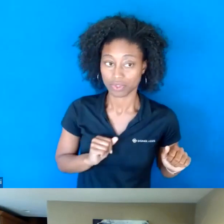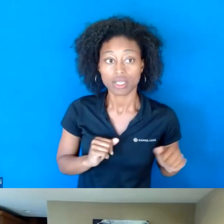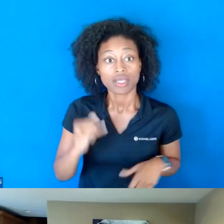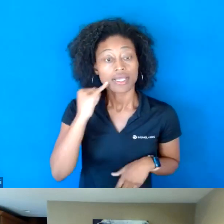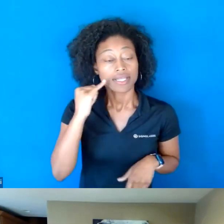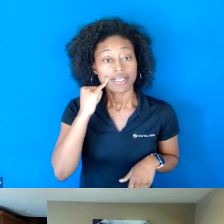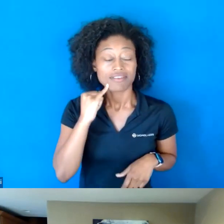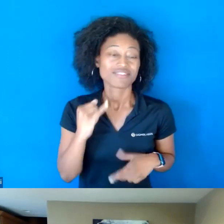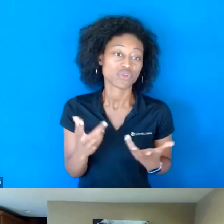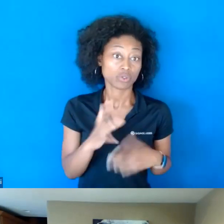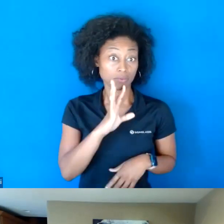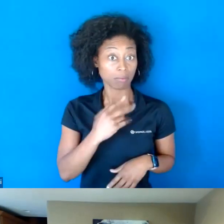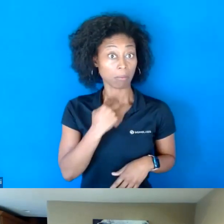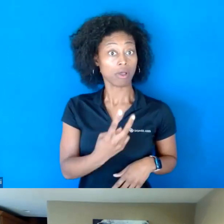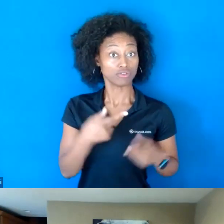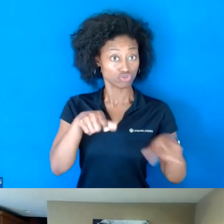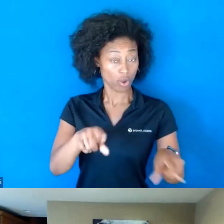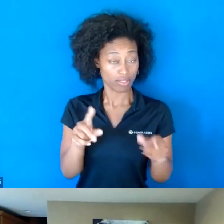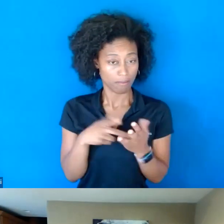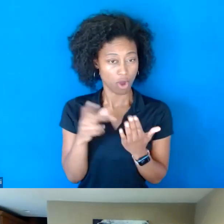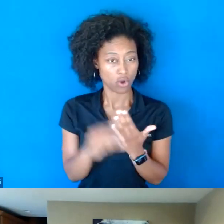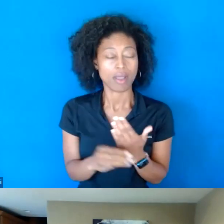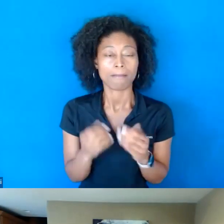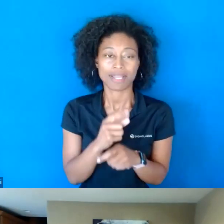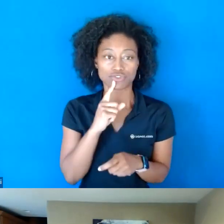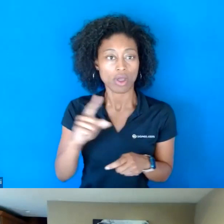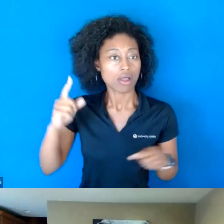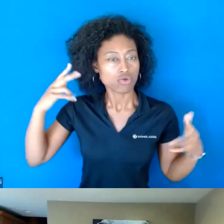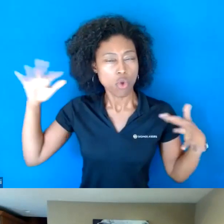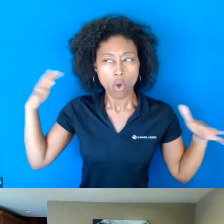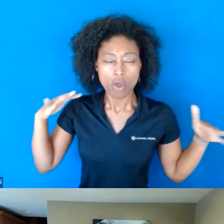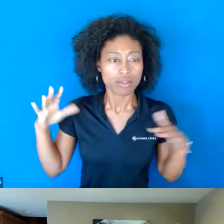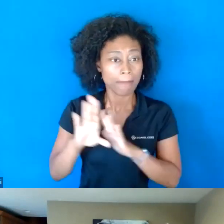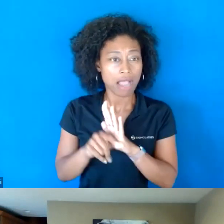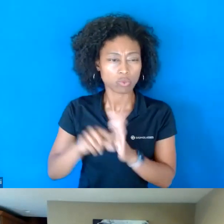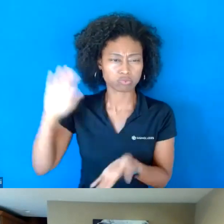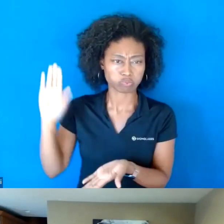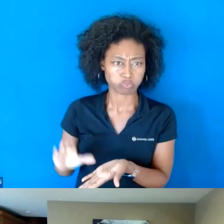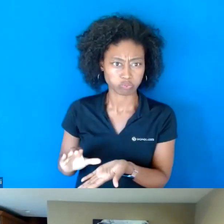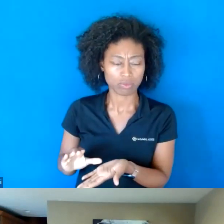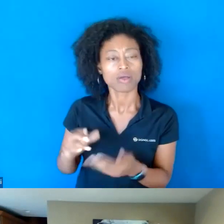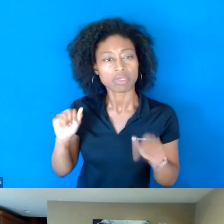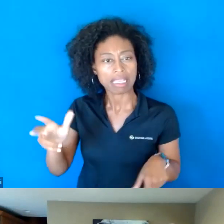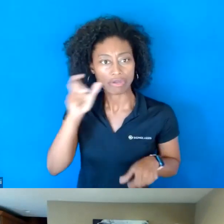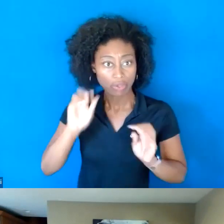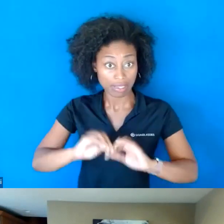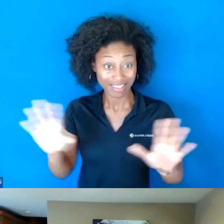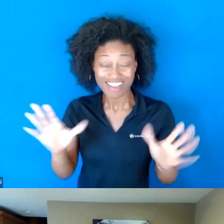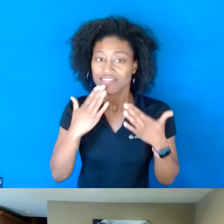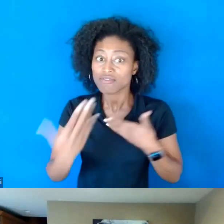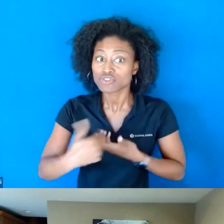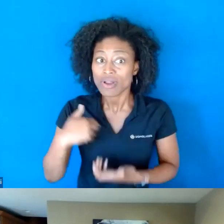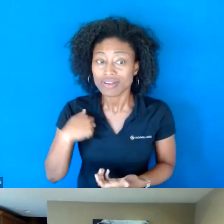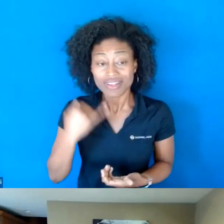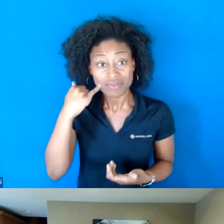much as possible to just help us clearly hear you. Thank you for joining us today. If you need any assistance today, please